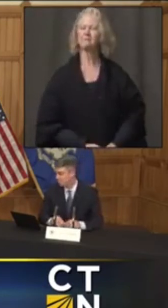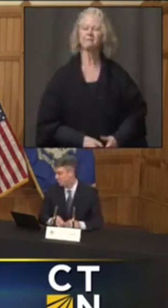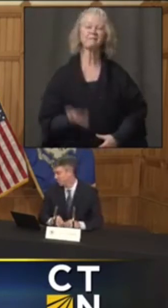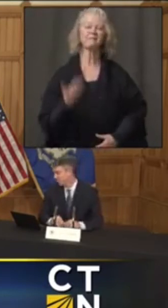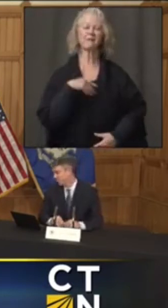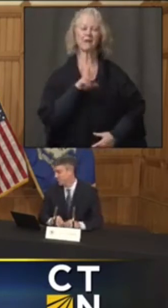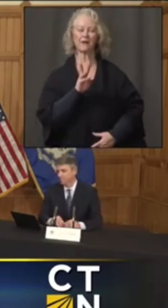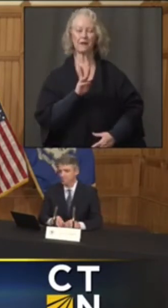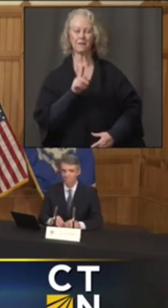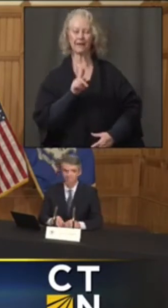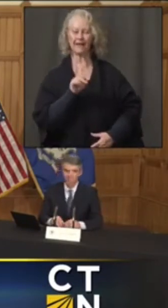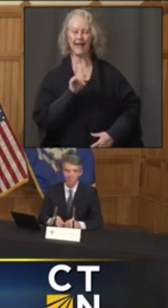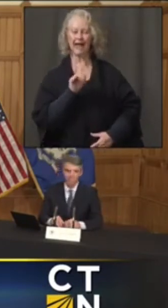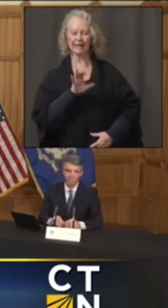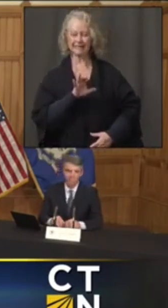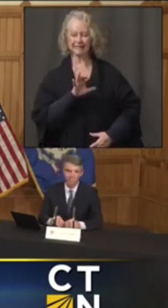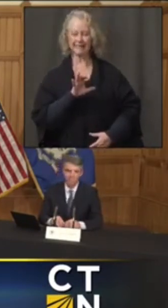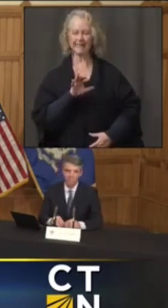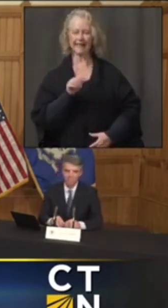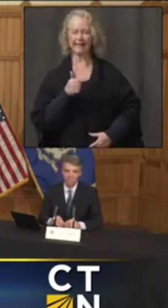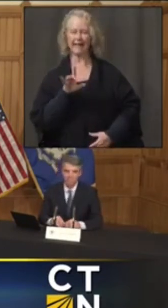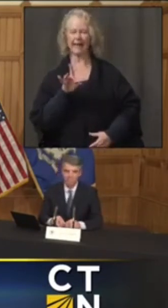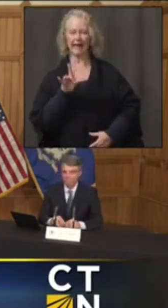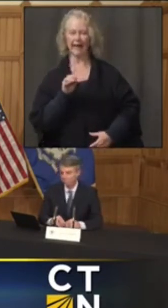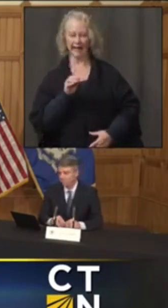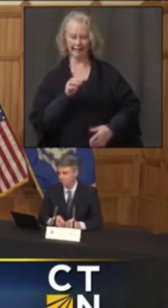WTIC 1080 News.